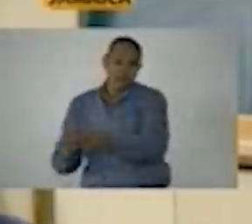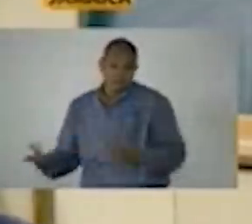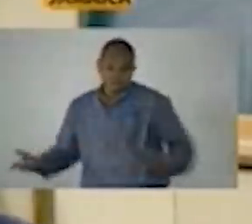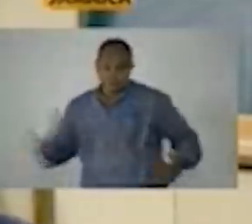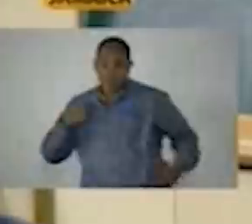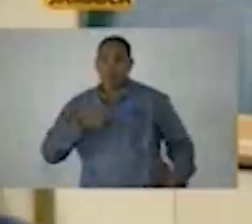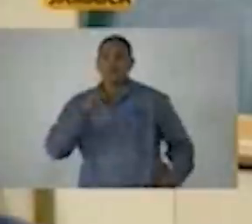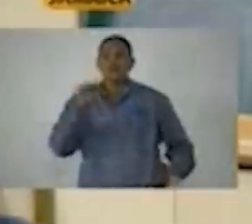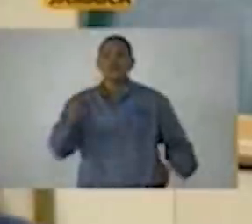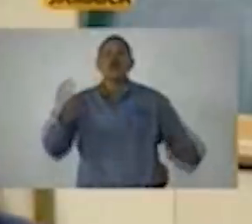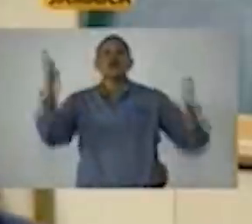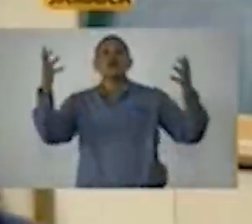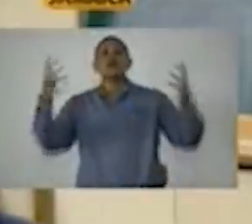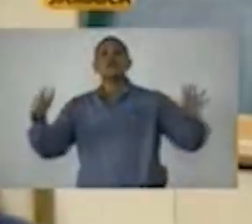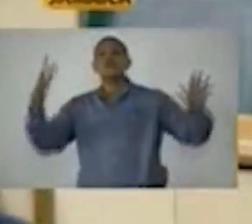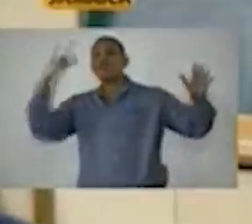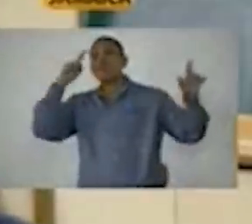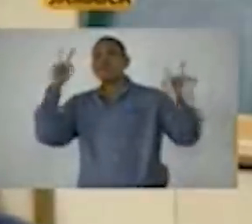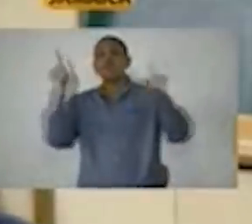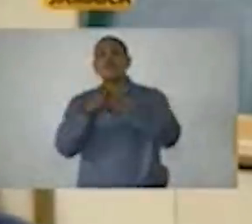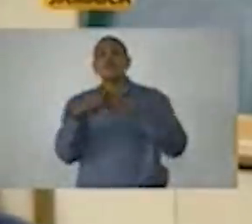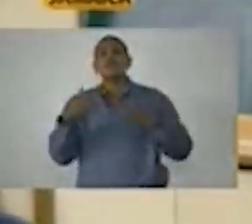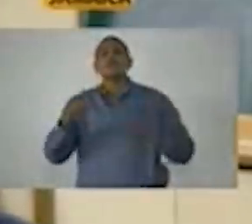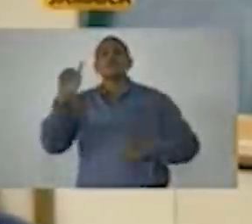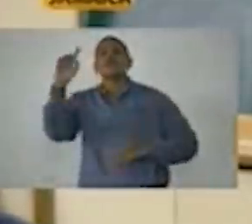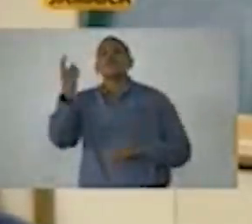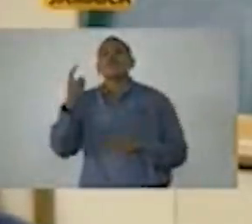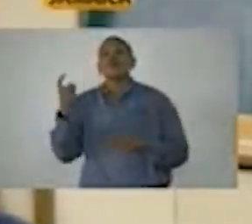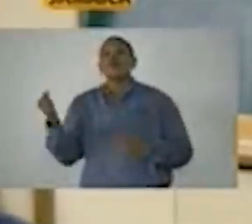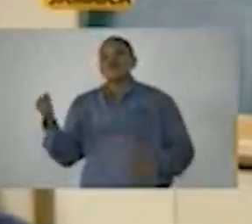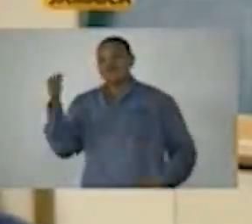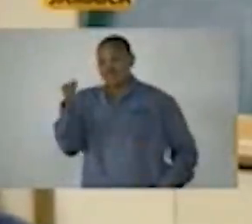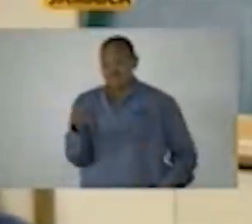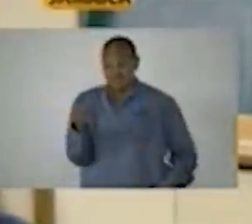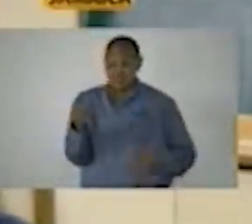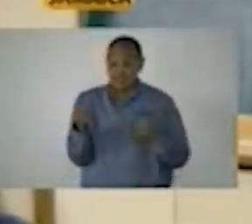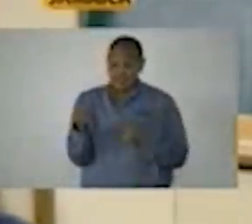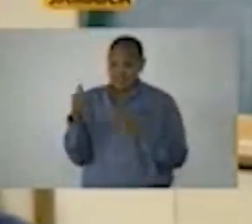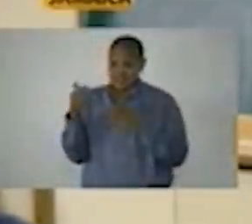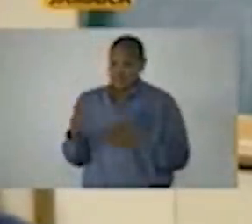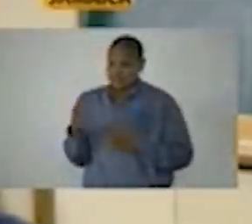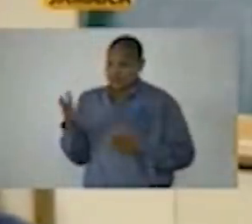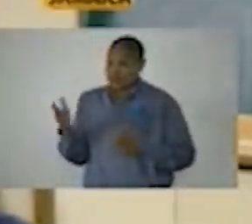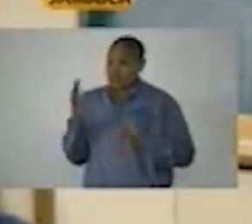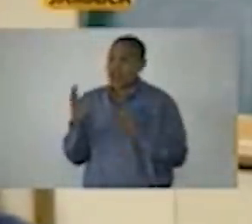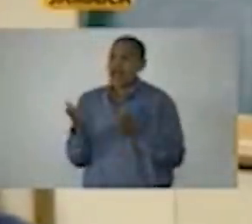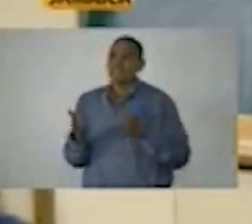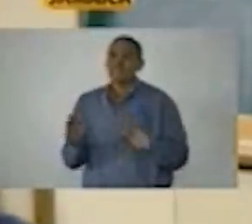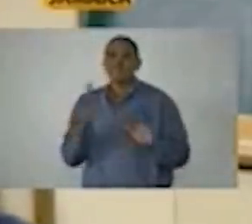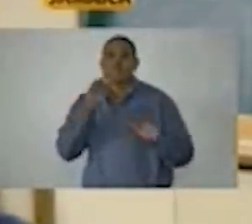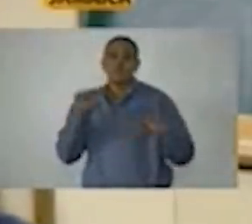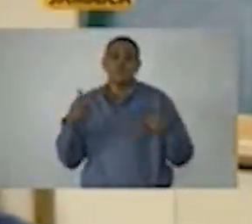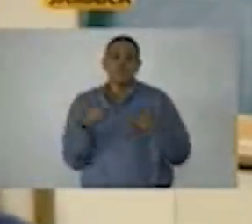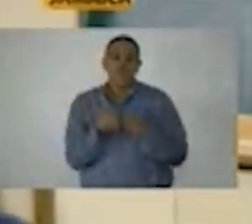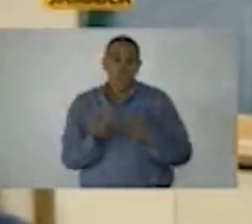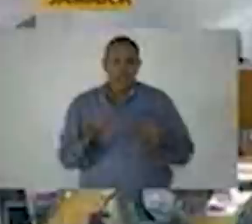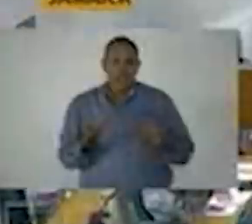can conclude that the first term of the incumbent has left room for challenge.